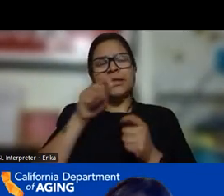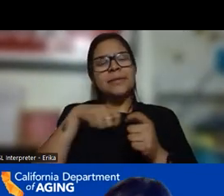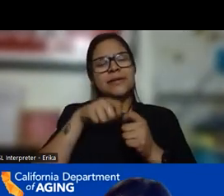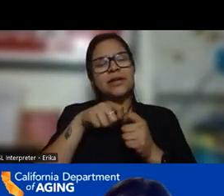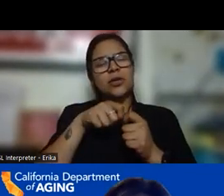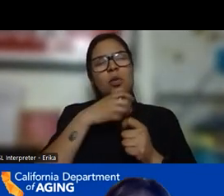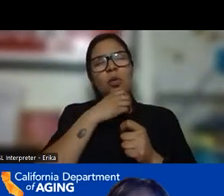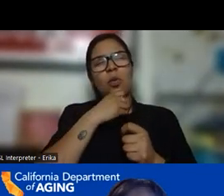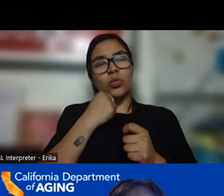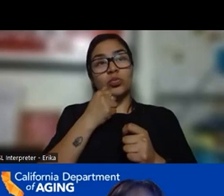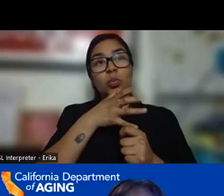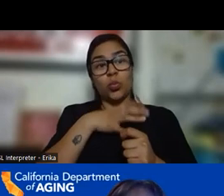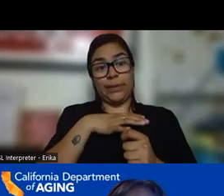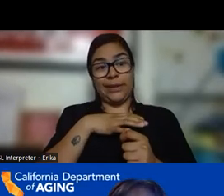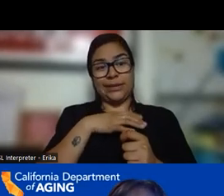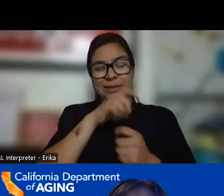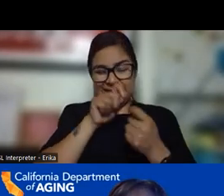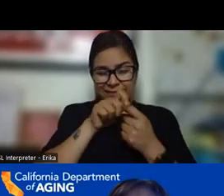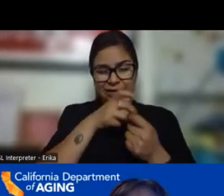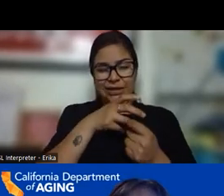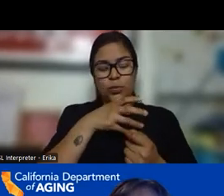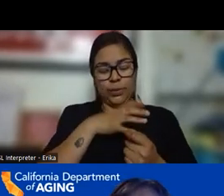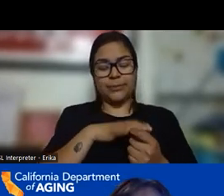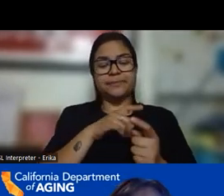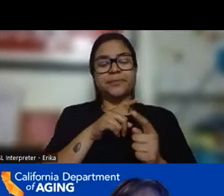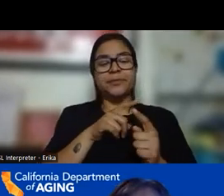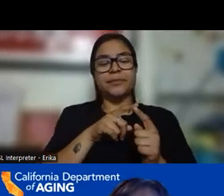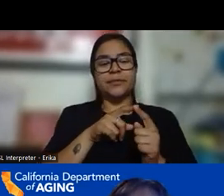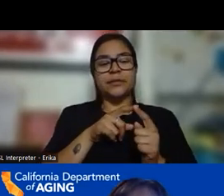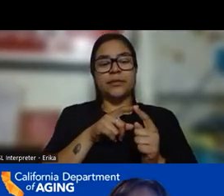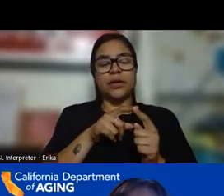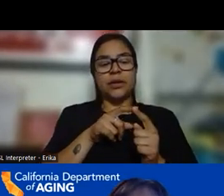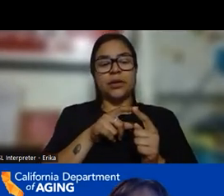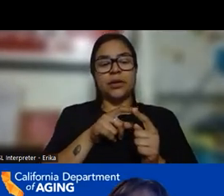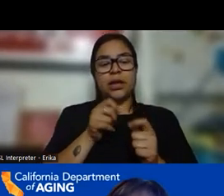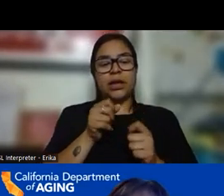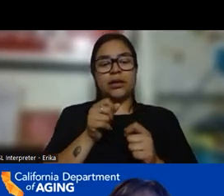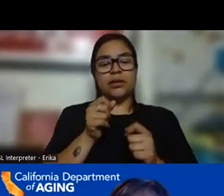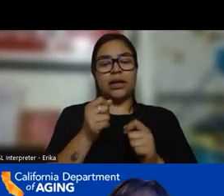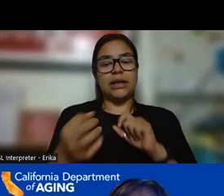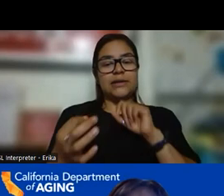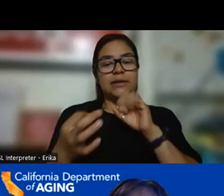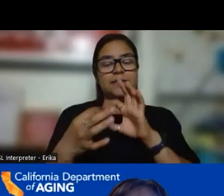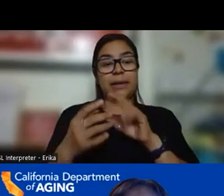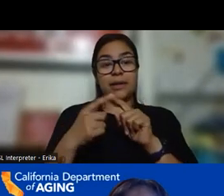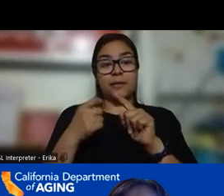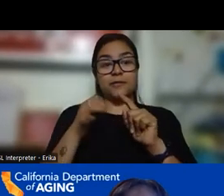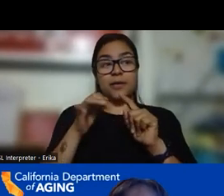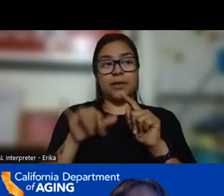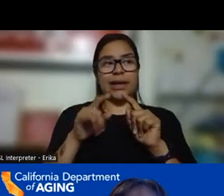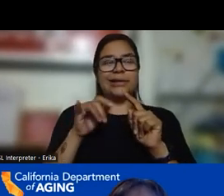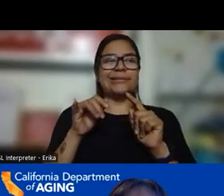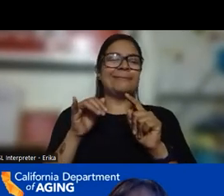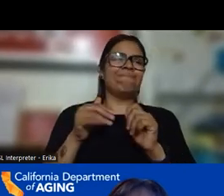farm worker women. And then through the C4A conference, there was a lot of feedback provided to me on still trying